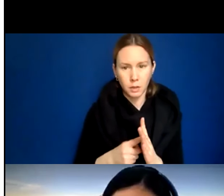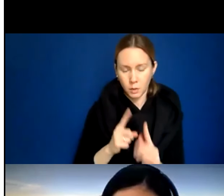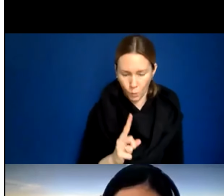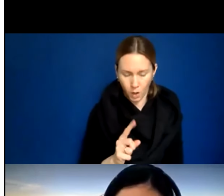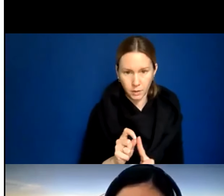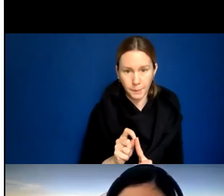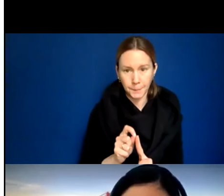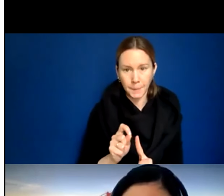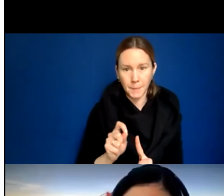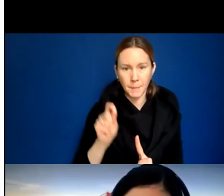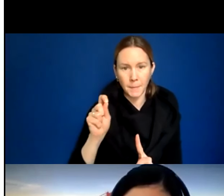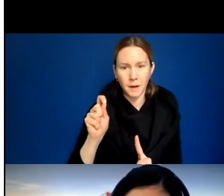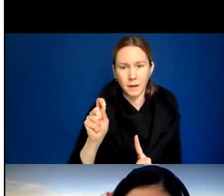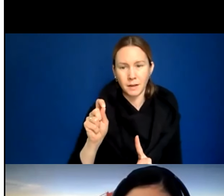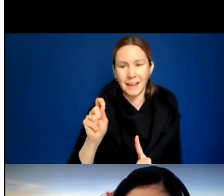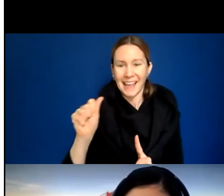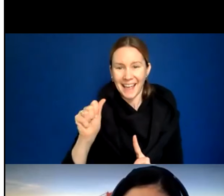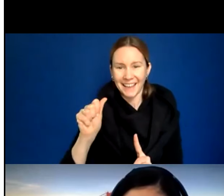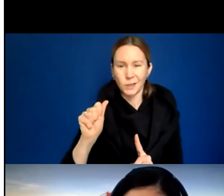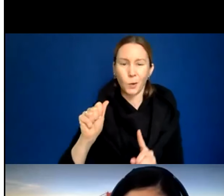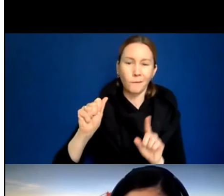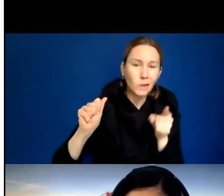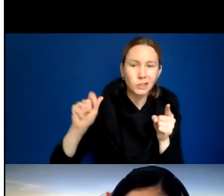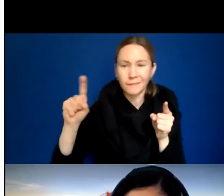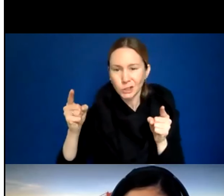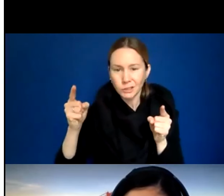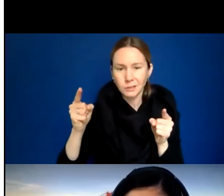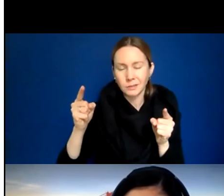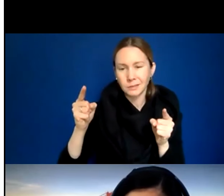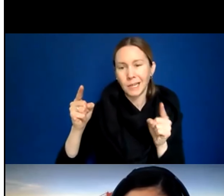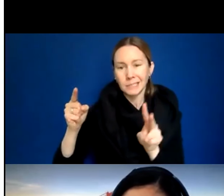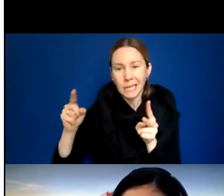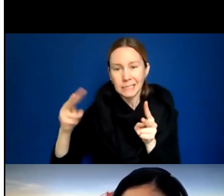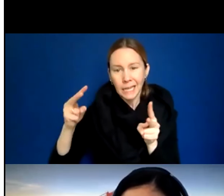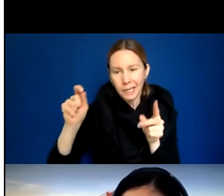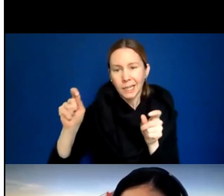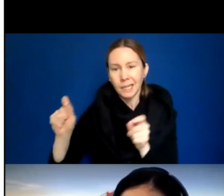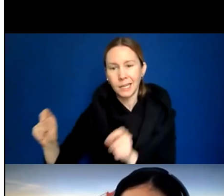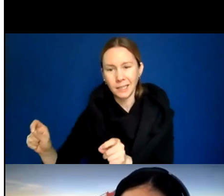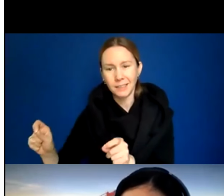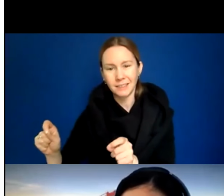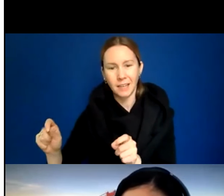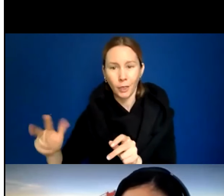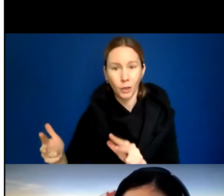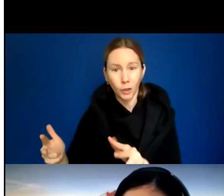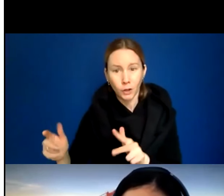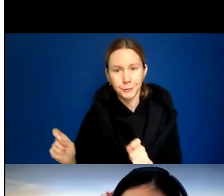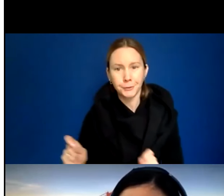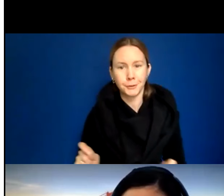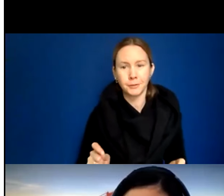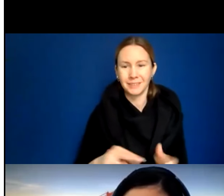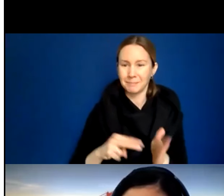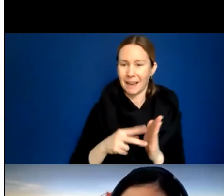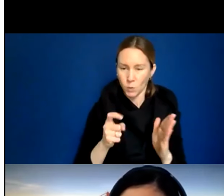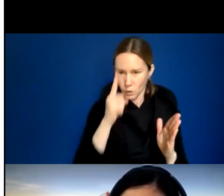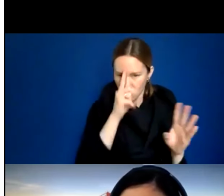and numbers in ascending order. And for these, they have to actually plan and think how are they going to reach to